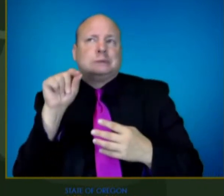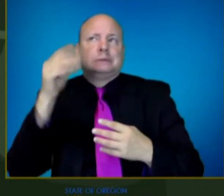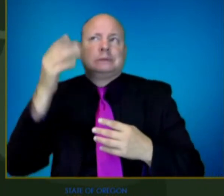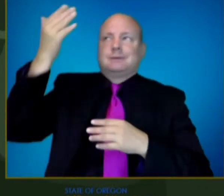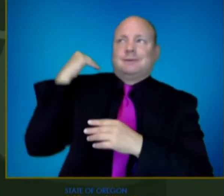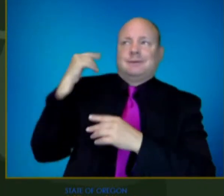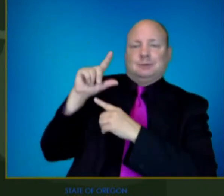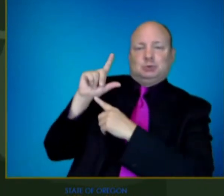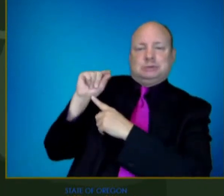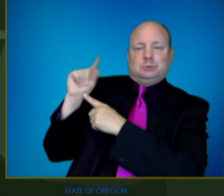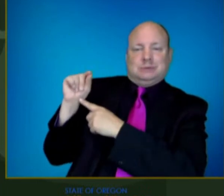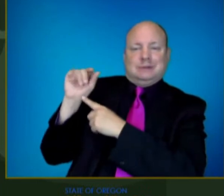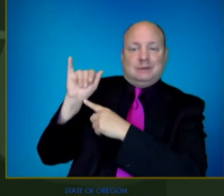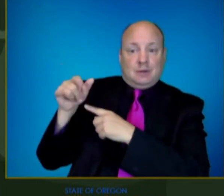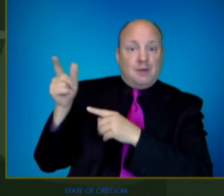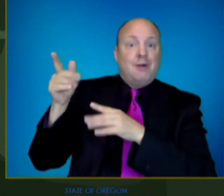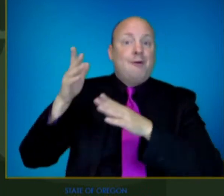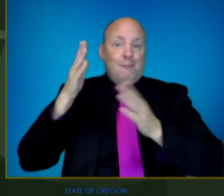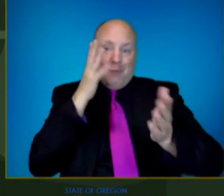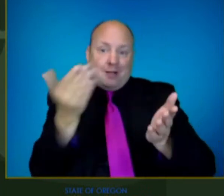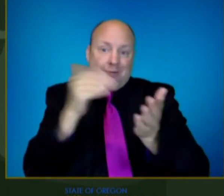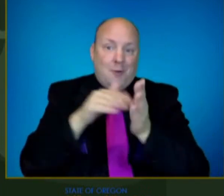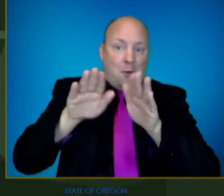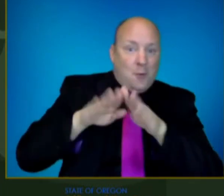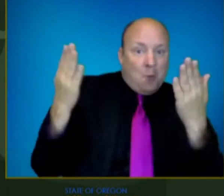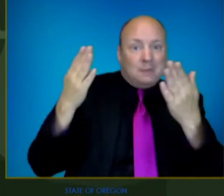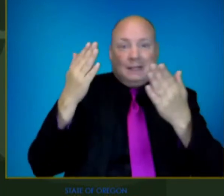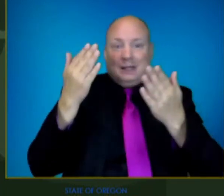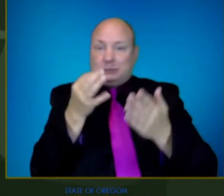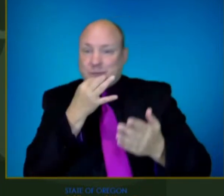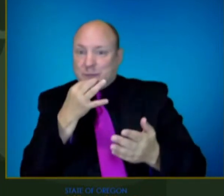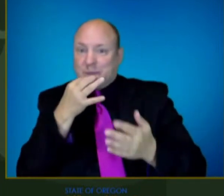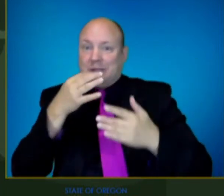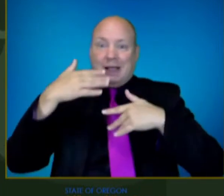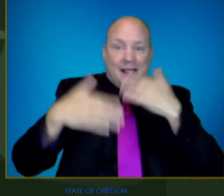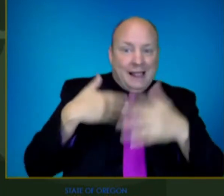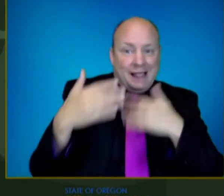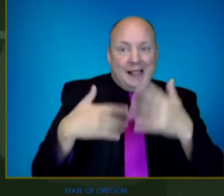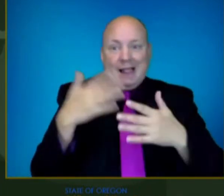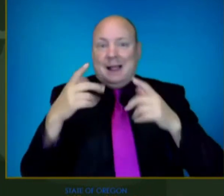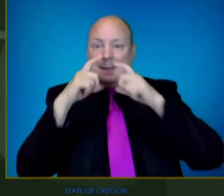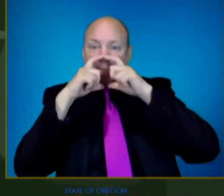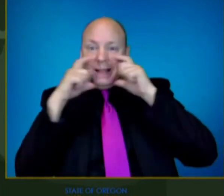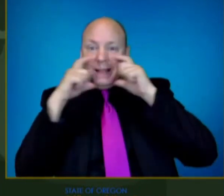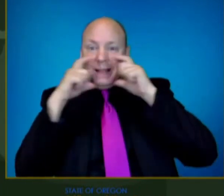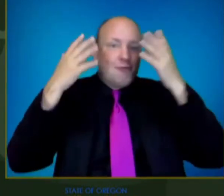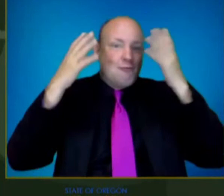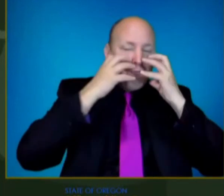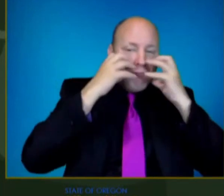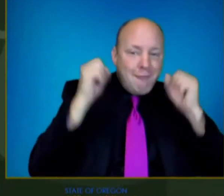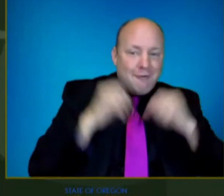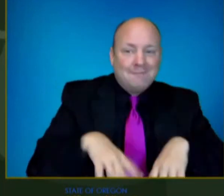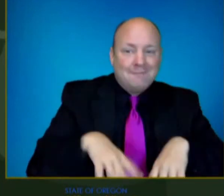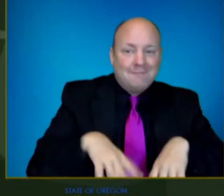mandates away too soon, now putting us in a worse situation than we've been in since the start of this pandemic?